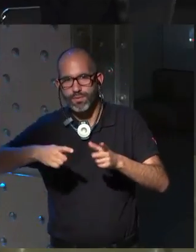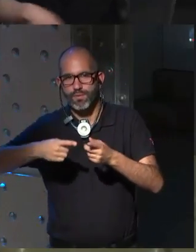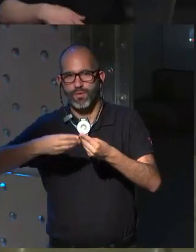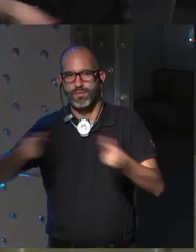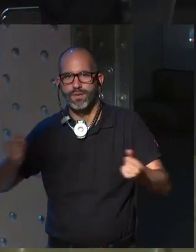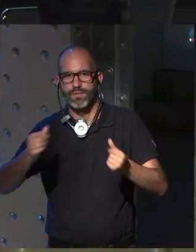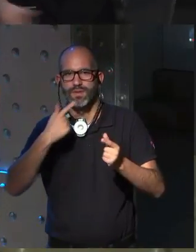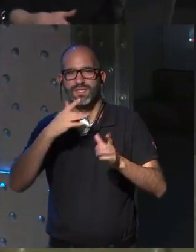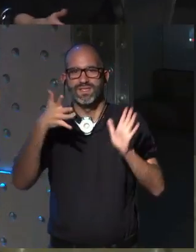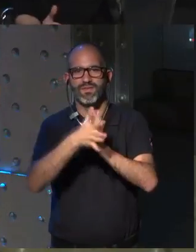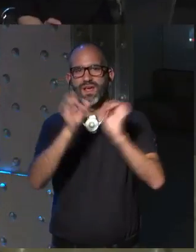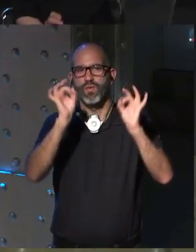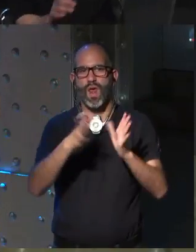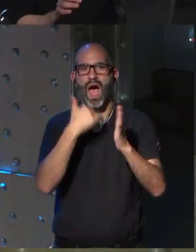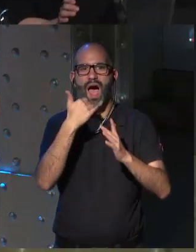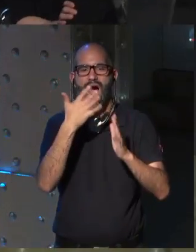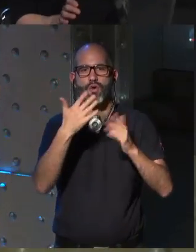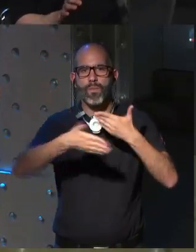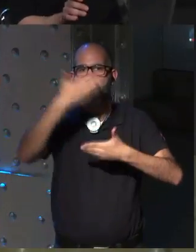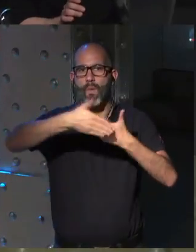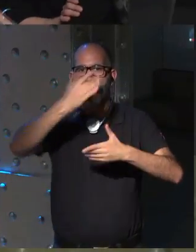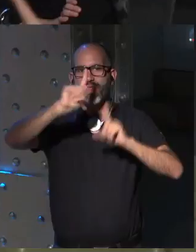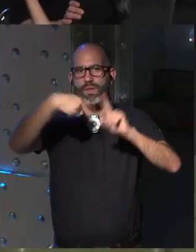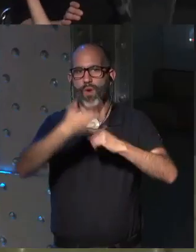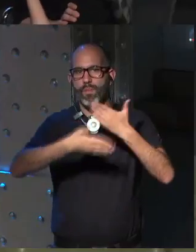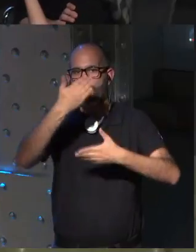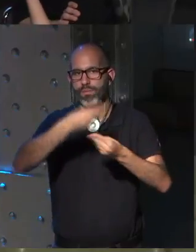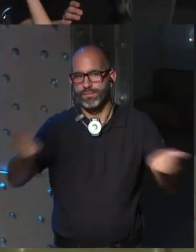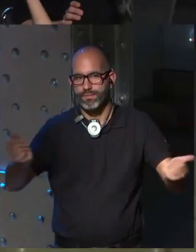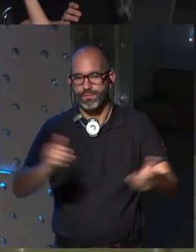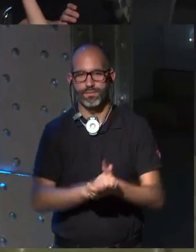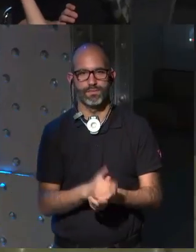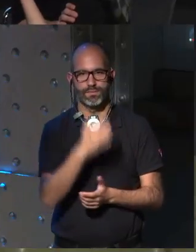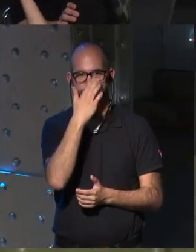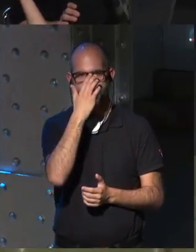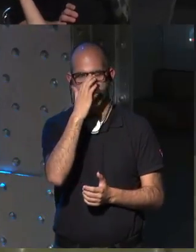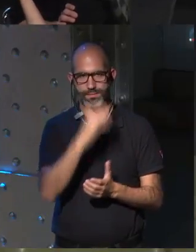peak where the impact is maximum, but it's like a snowball that melts after a while.